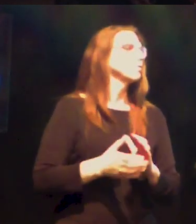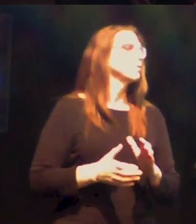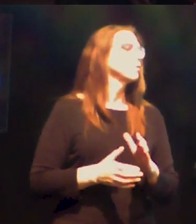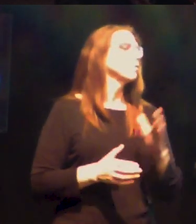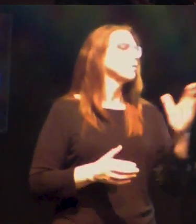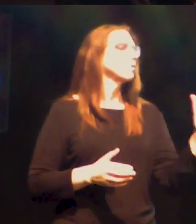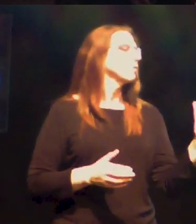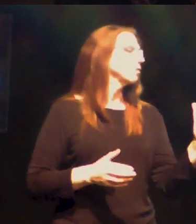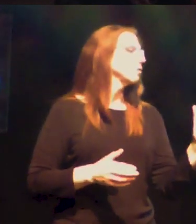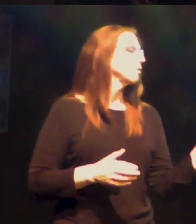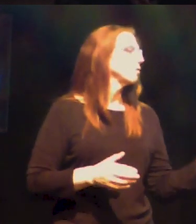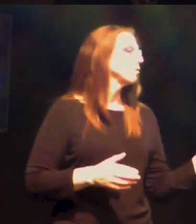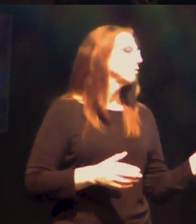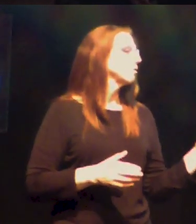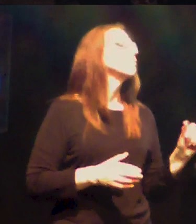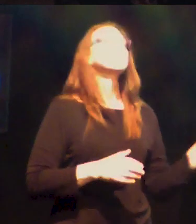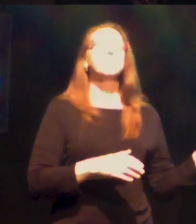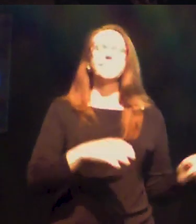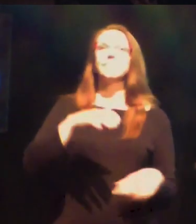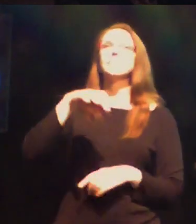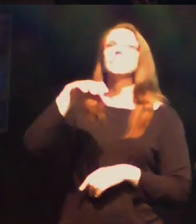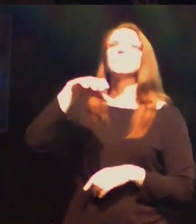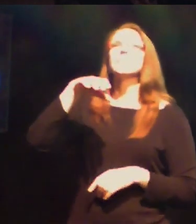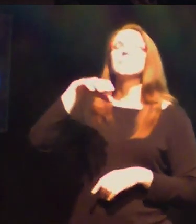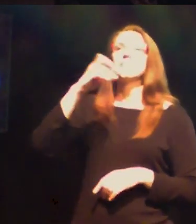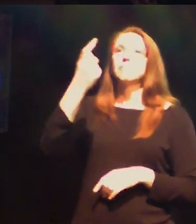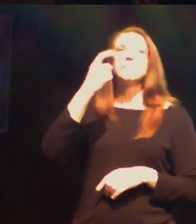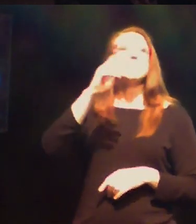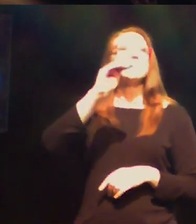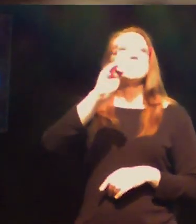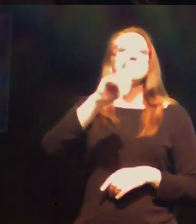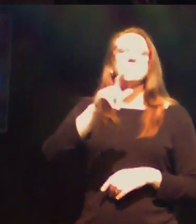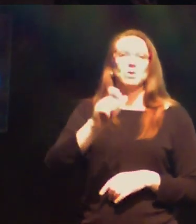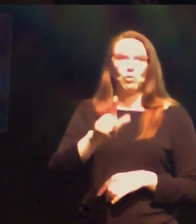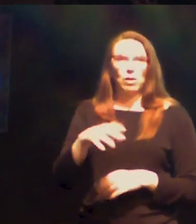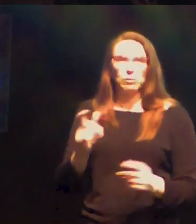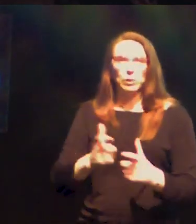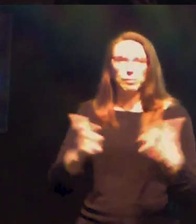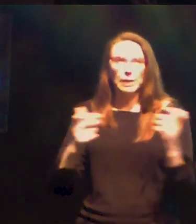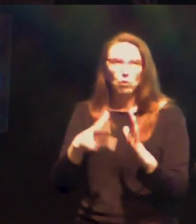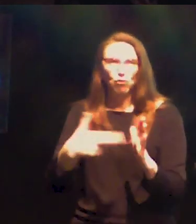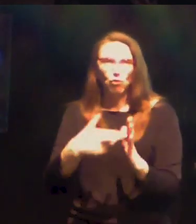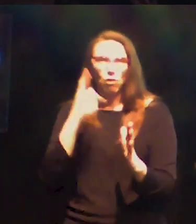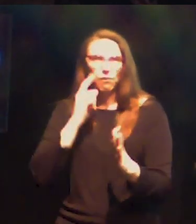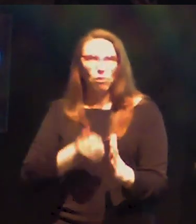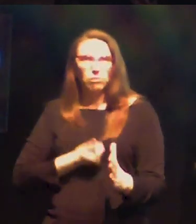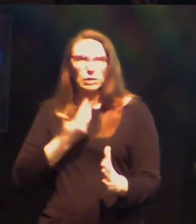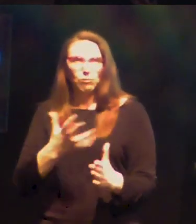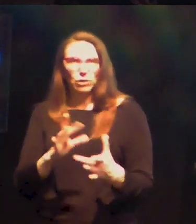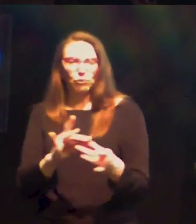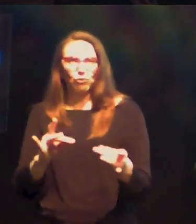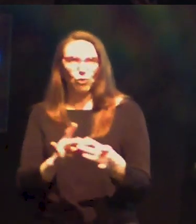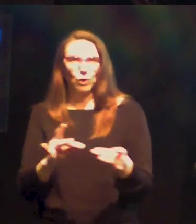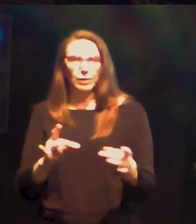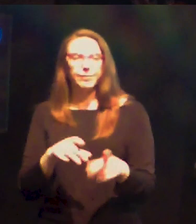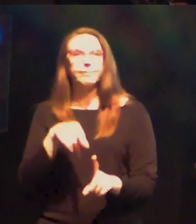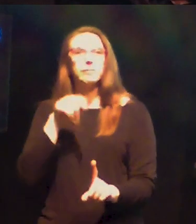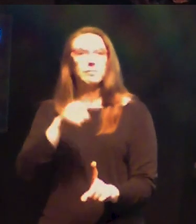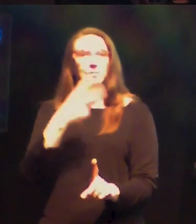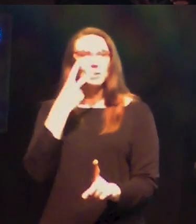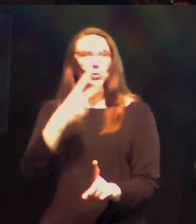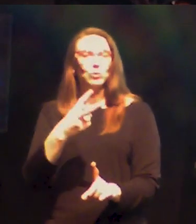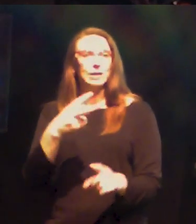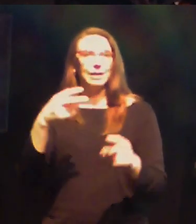This is, I want to emphasize as well, Michelle played a huge role in expressing the story. And you see here in